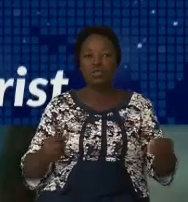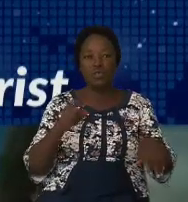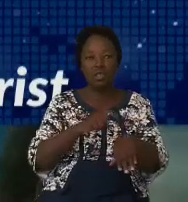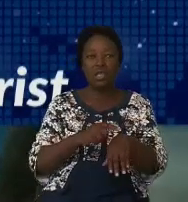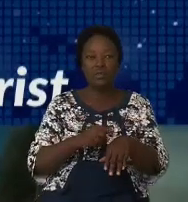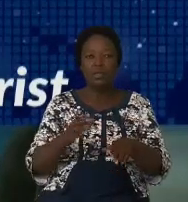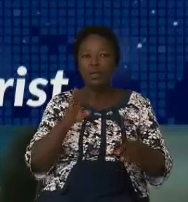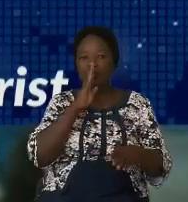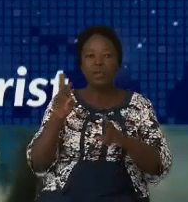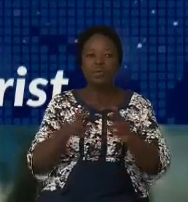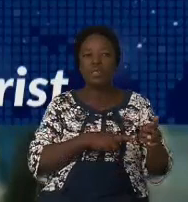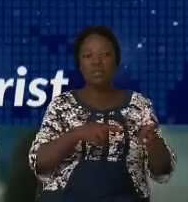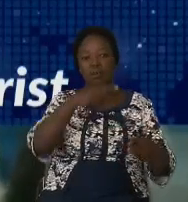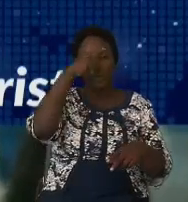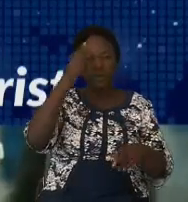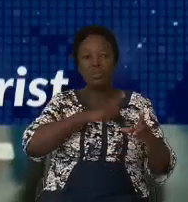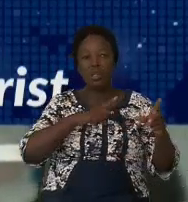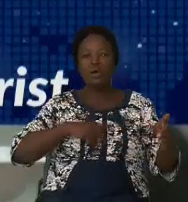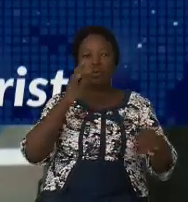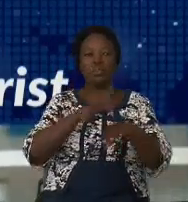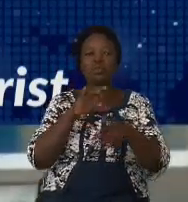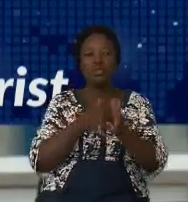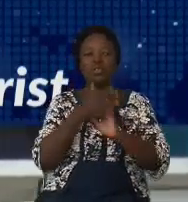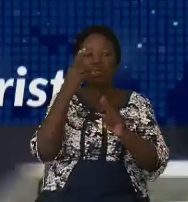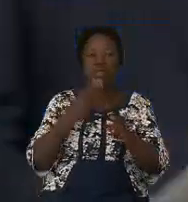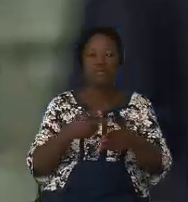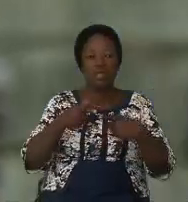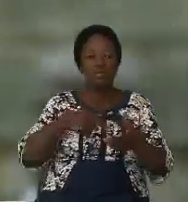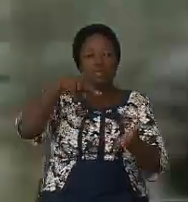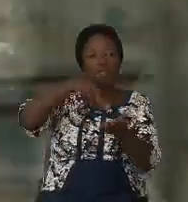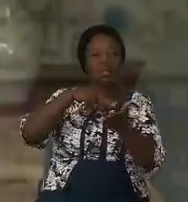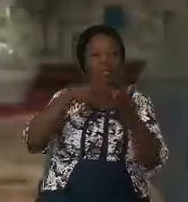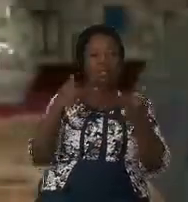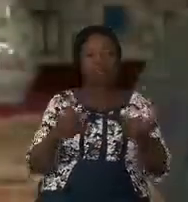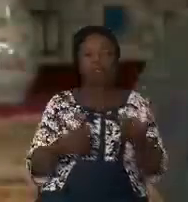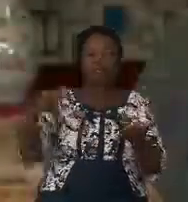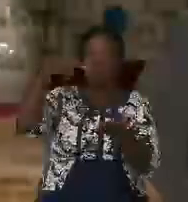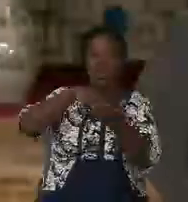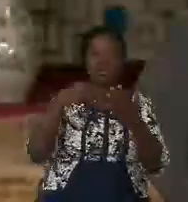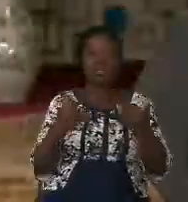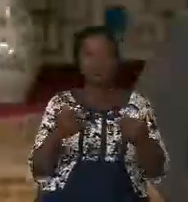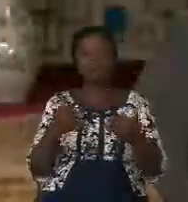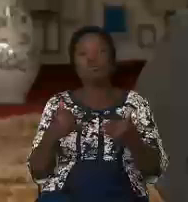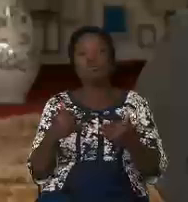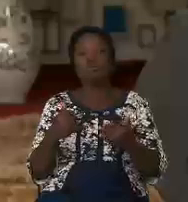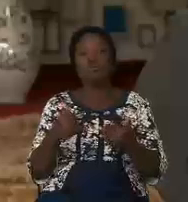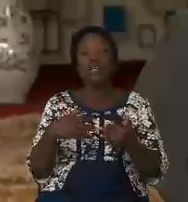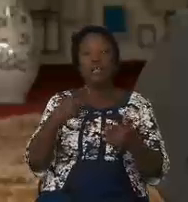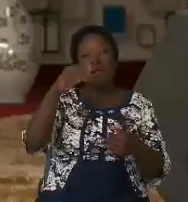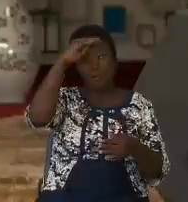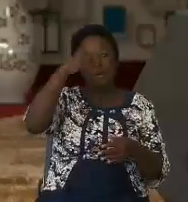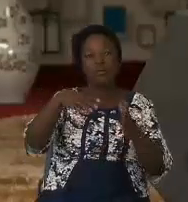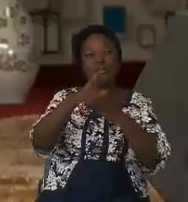ready. Get ready. The Lord is going to touch you. If you're online, remain connected. Let's all rise up on our